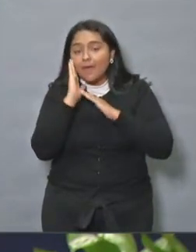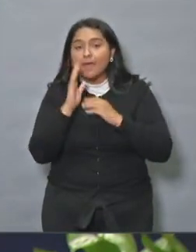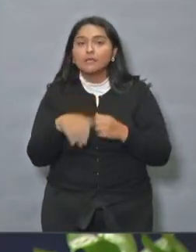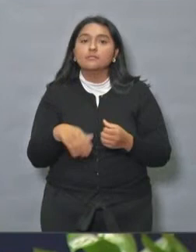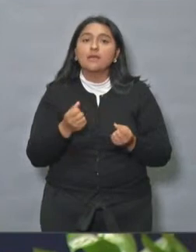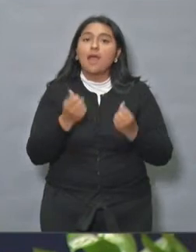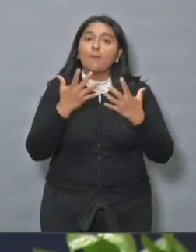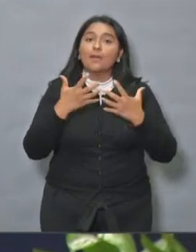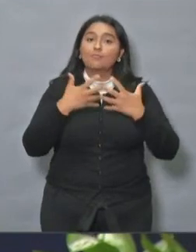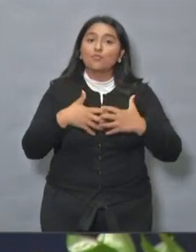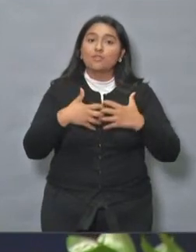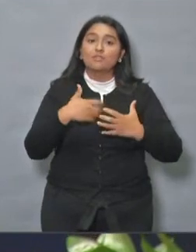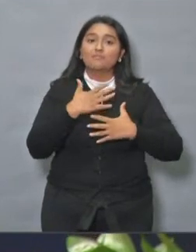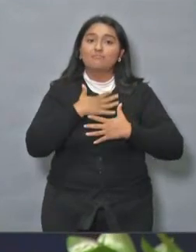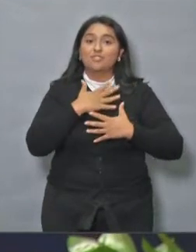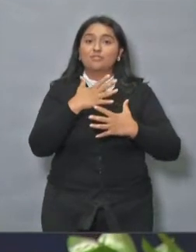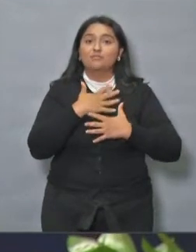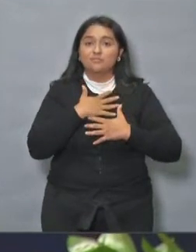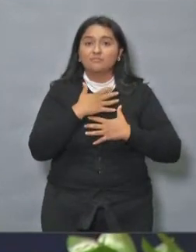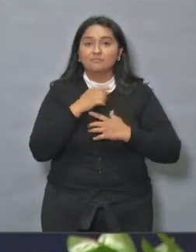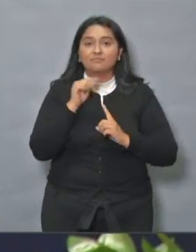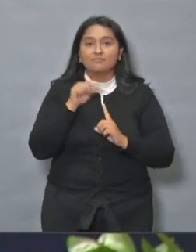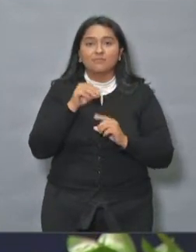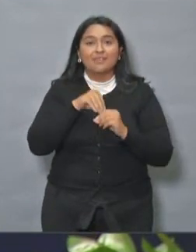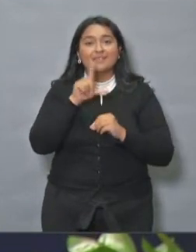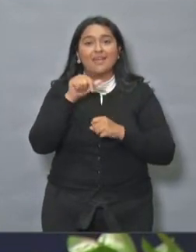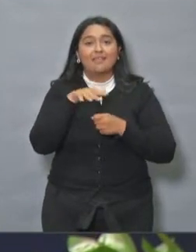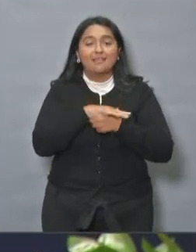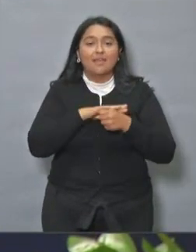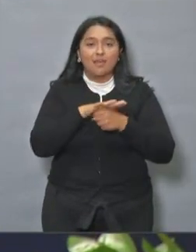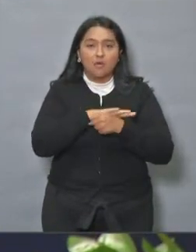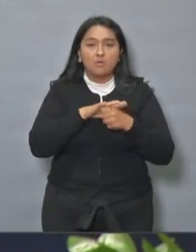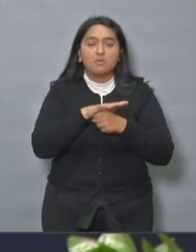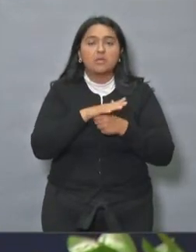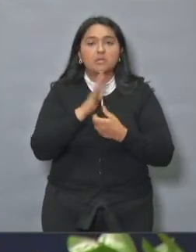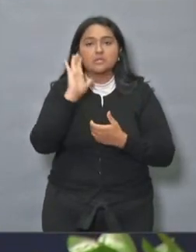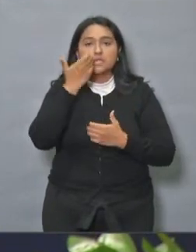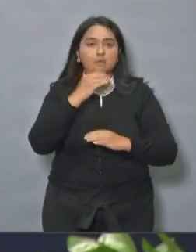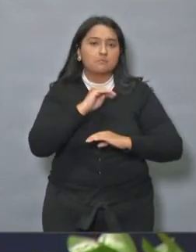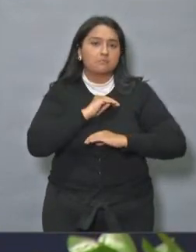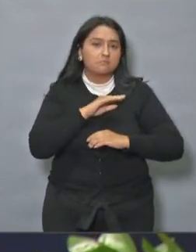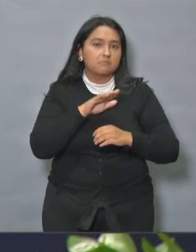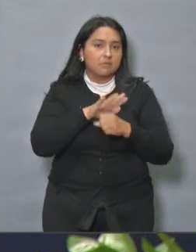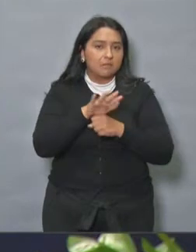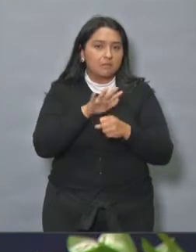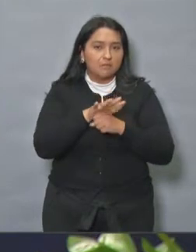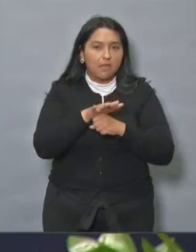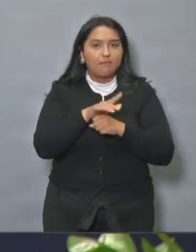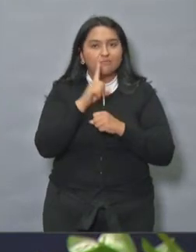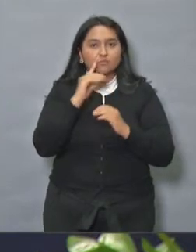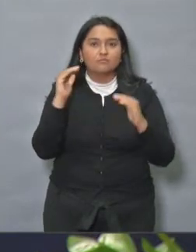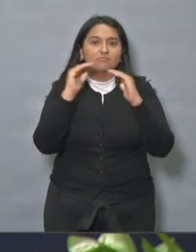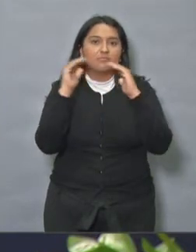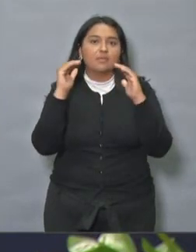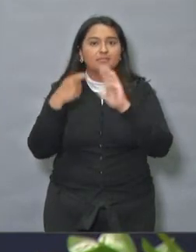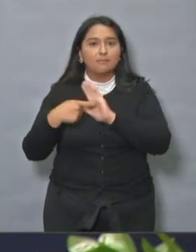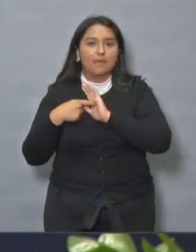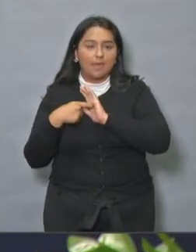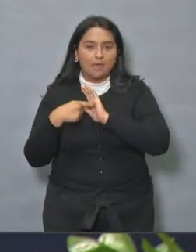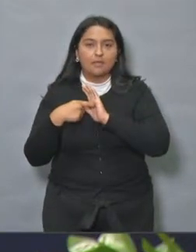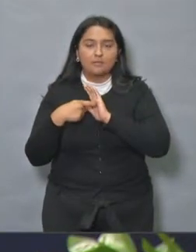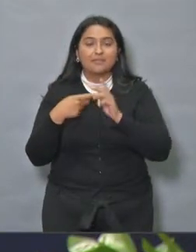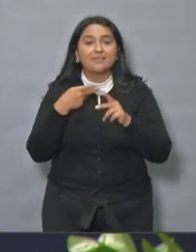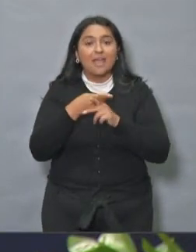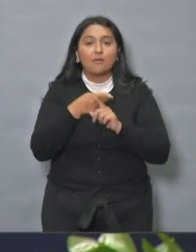of ventilators in Los Angeles County appears to be adequate to meet the projected demand for those services for caring for